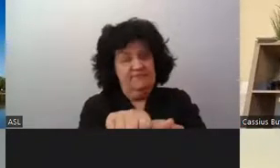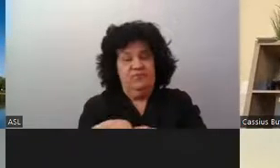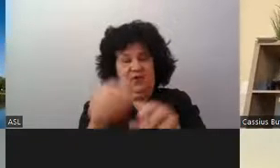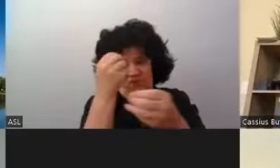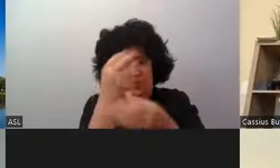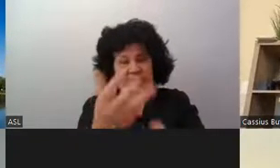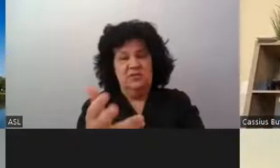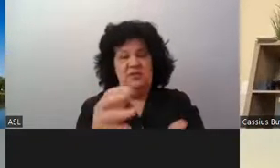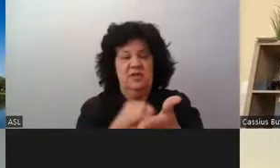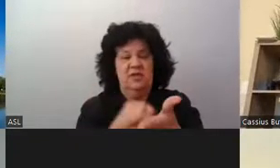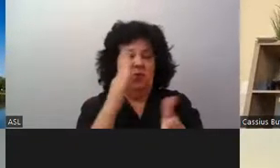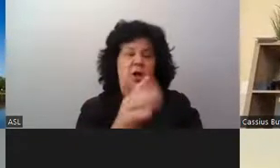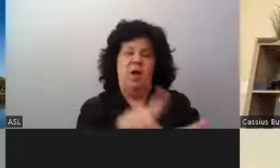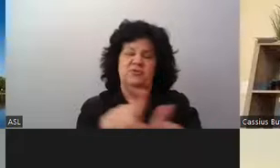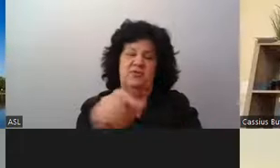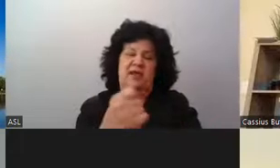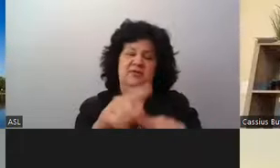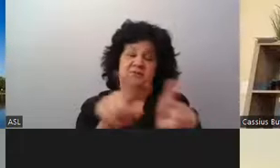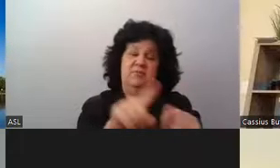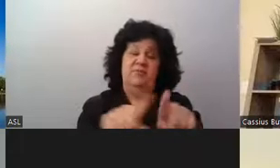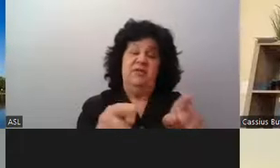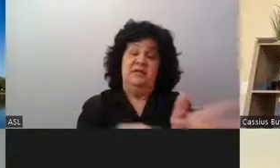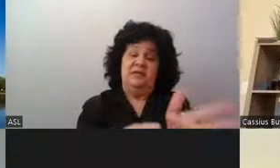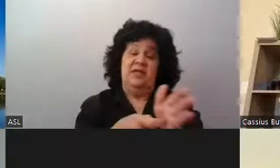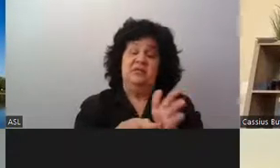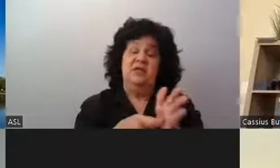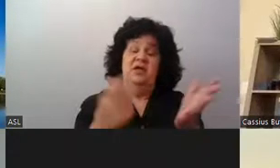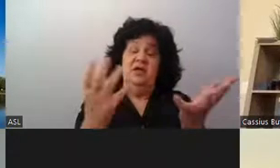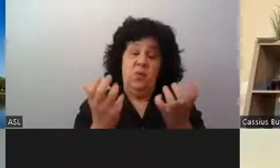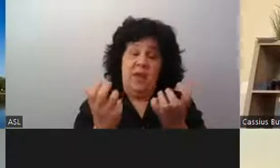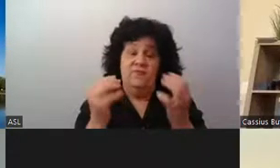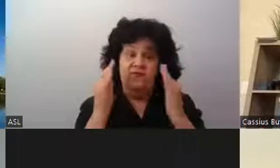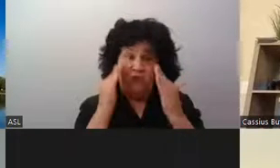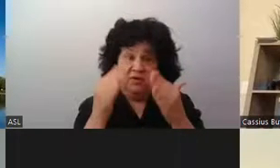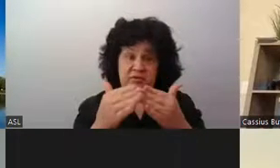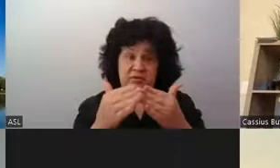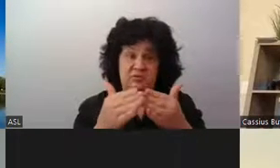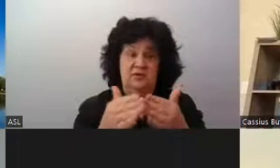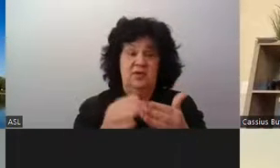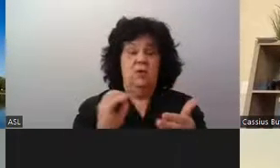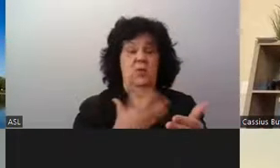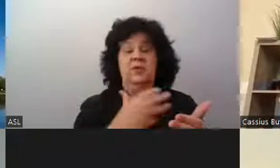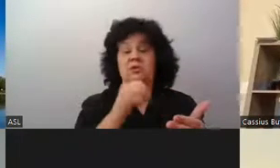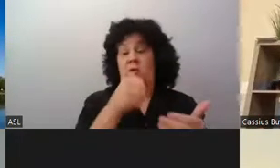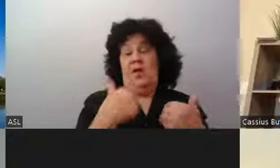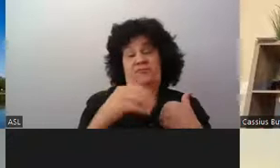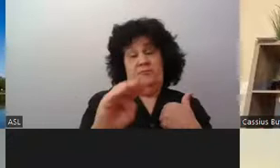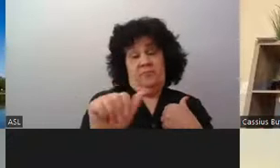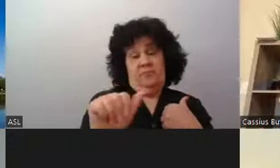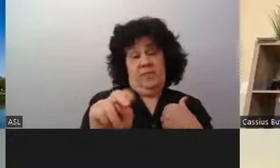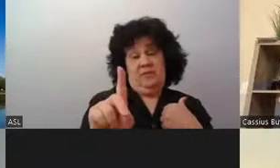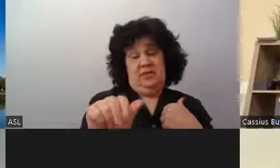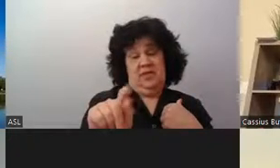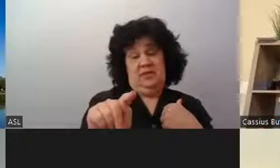too. But it does take the will and the focus. The other thing that we don't have the mandate. So then nobody's saying you must use this